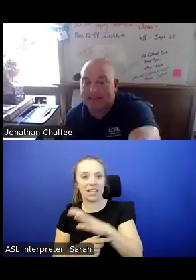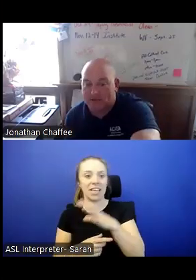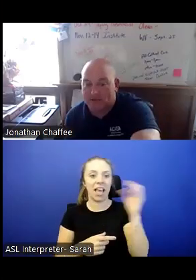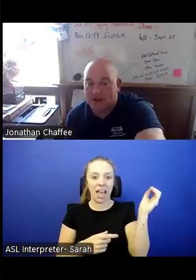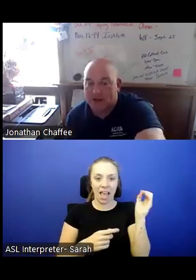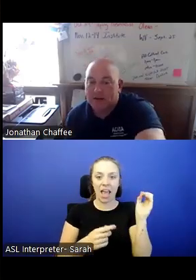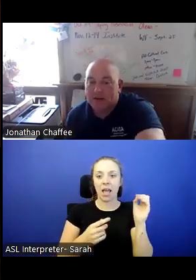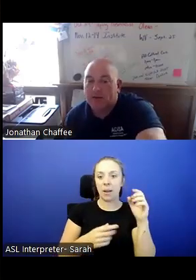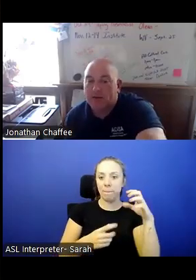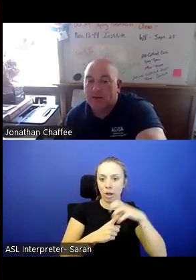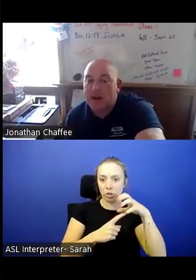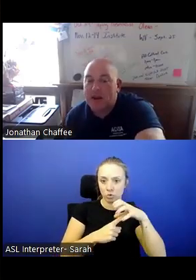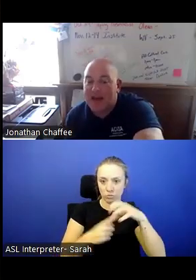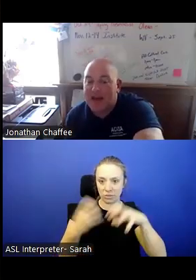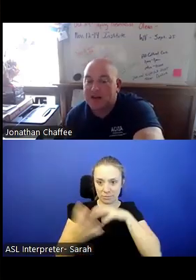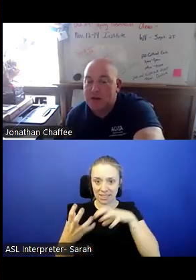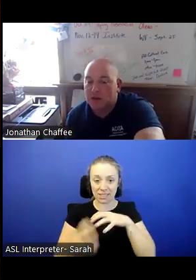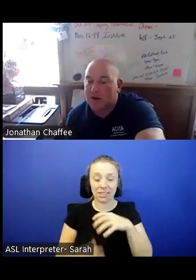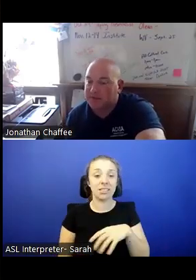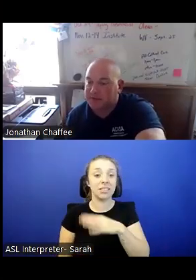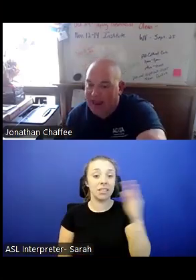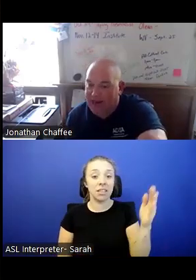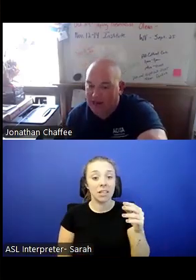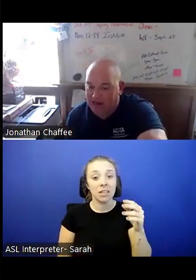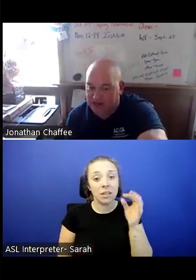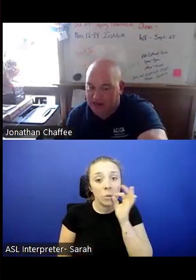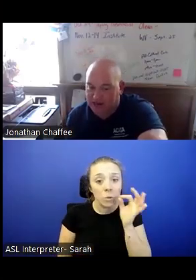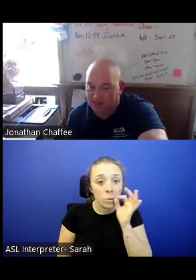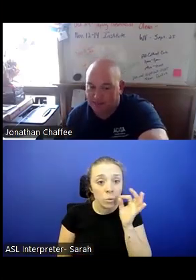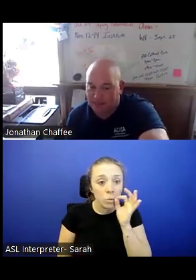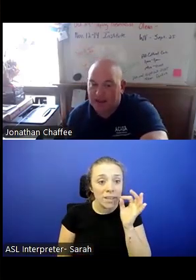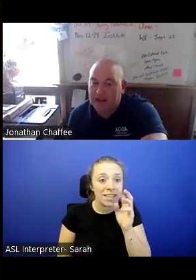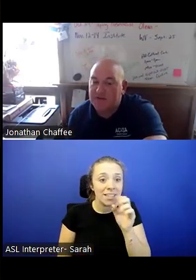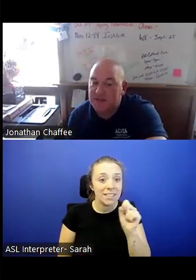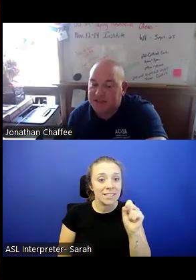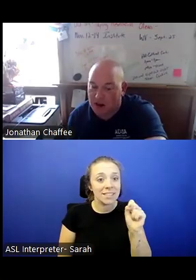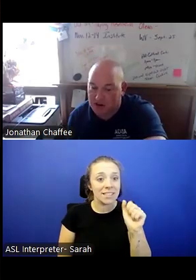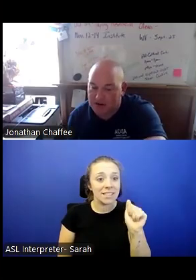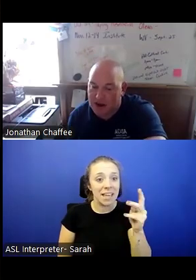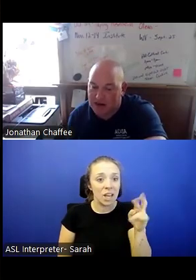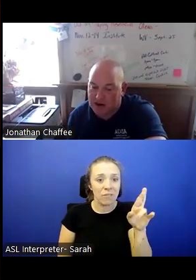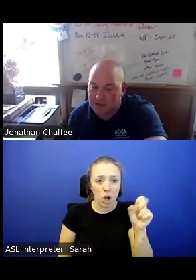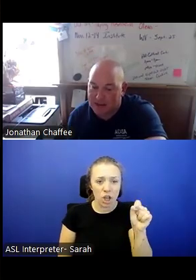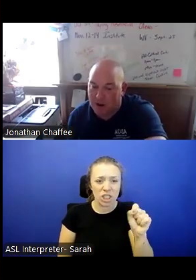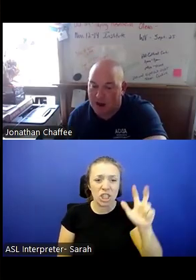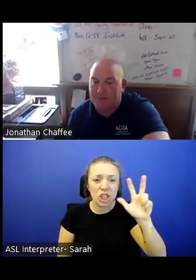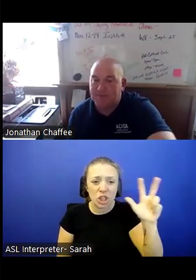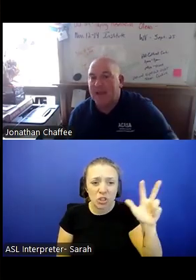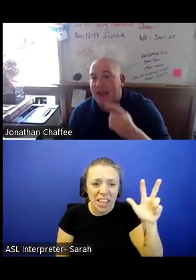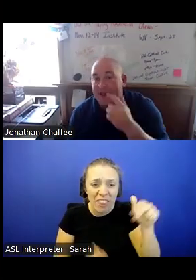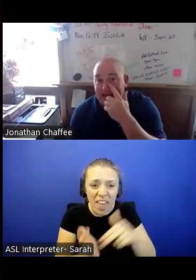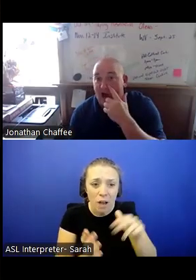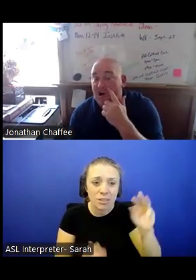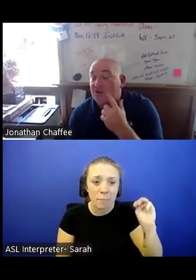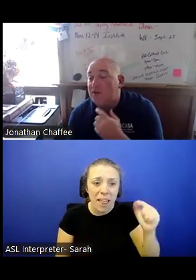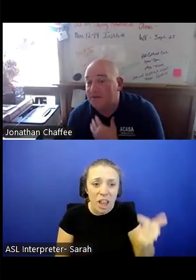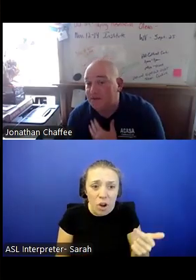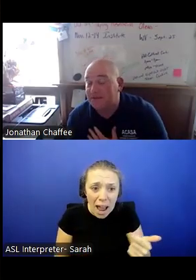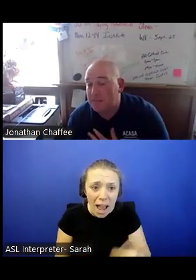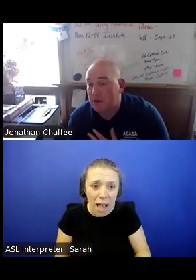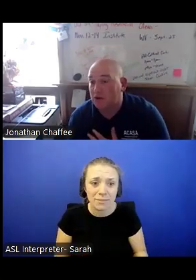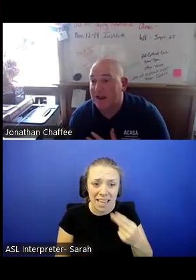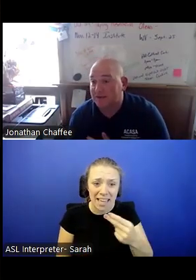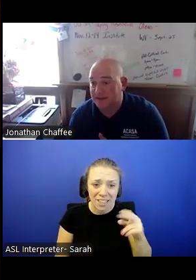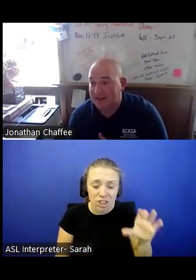Savers, 3,000 milligrams of HHC. Even this sucker down here that I bought, it's got